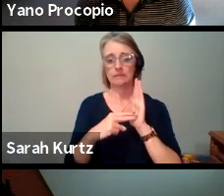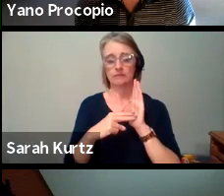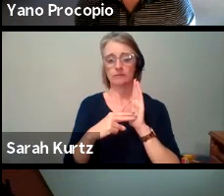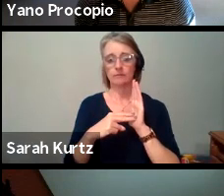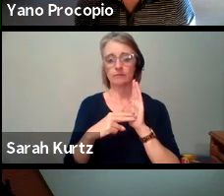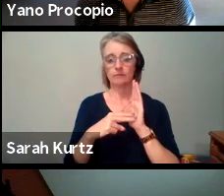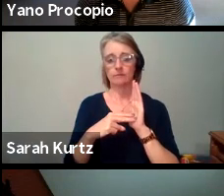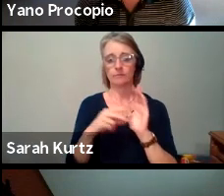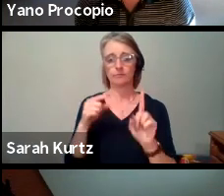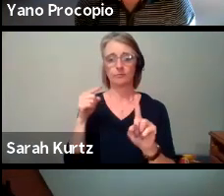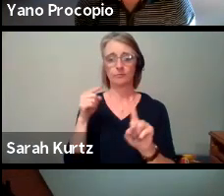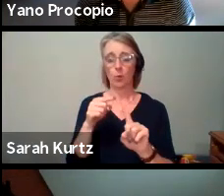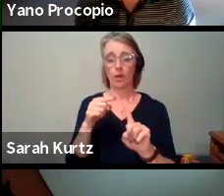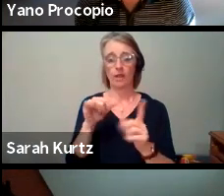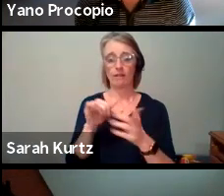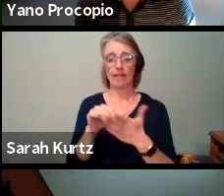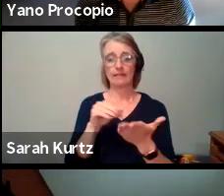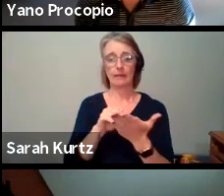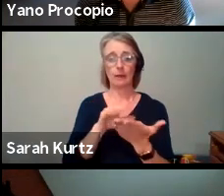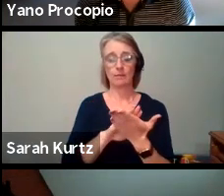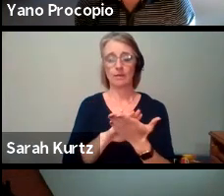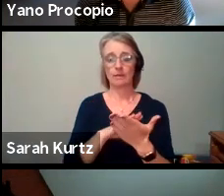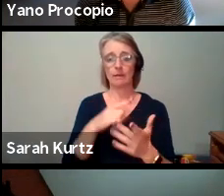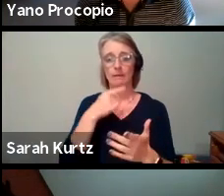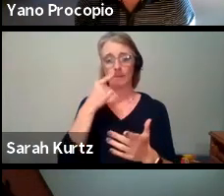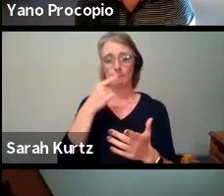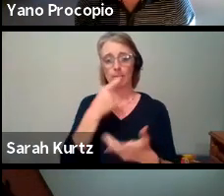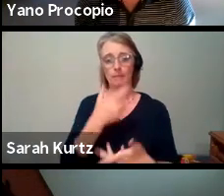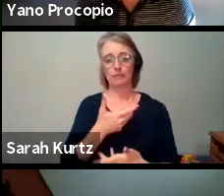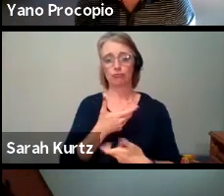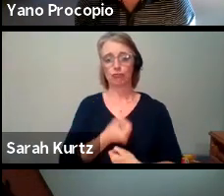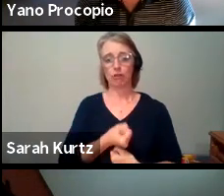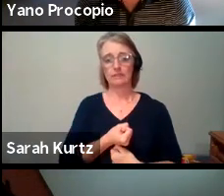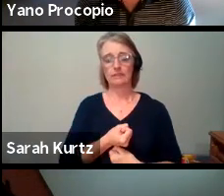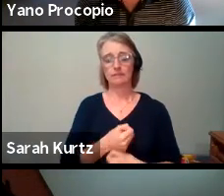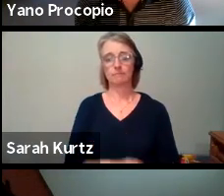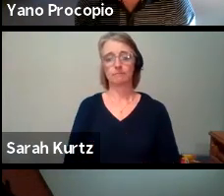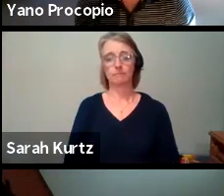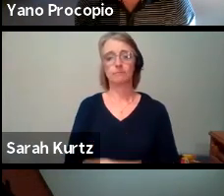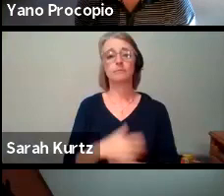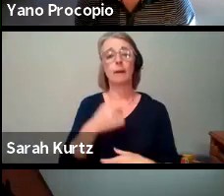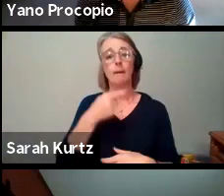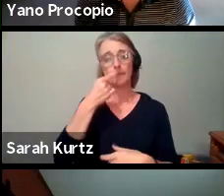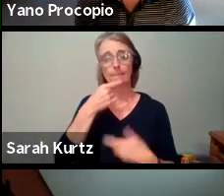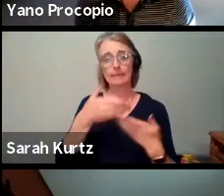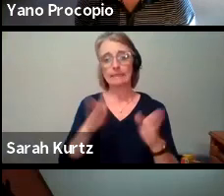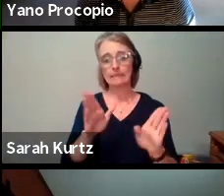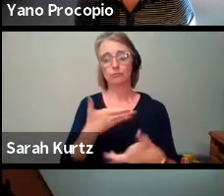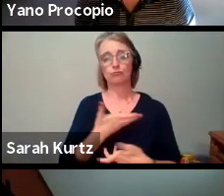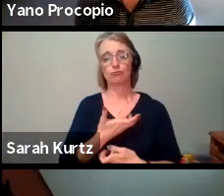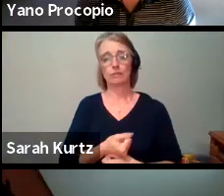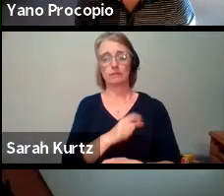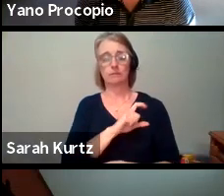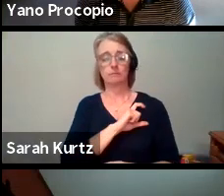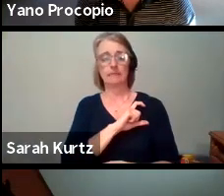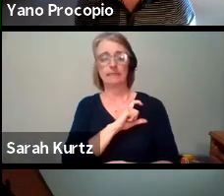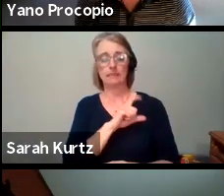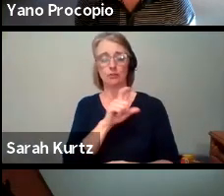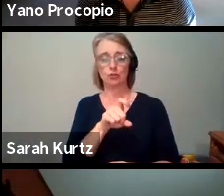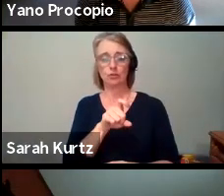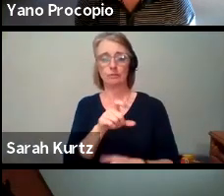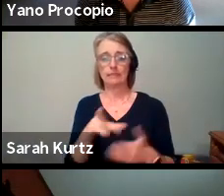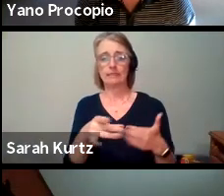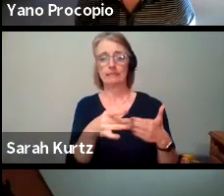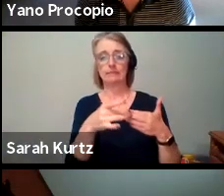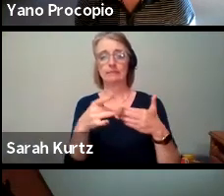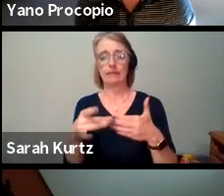core of that document is the public trust. public trust, that policing should be